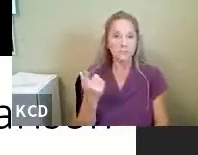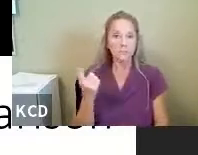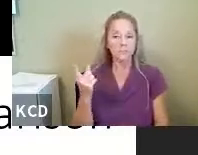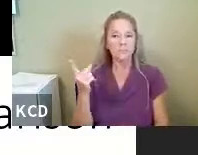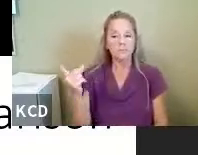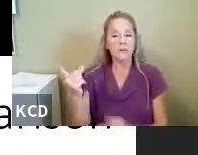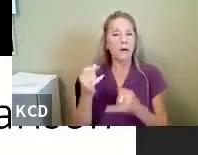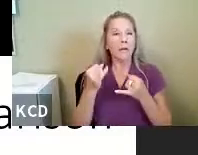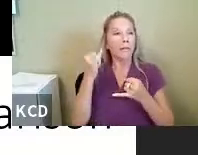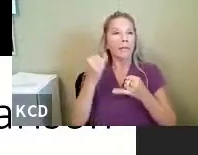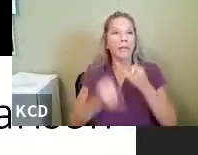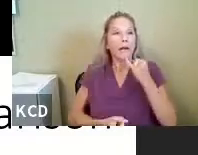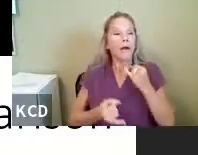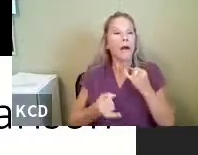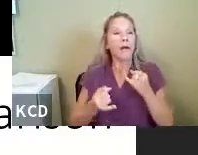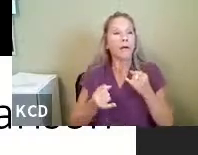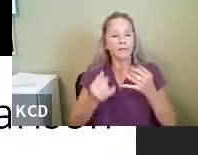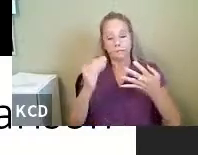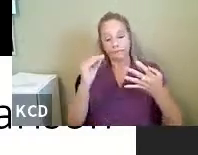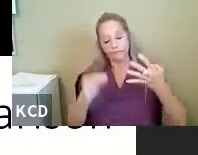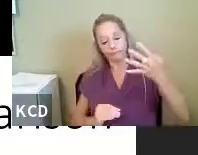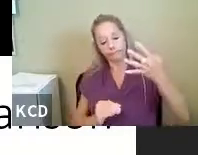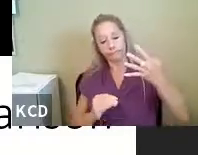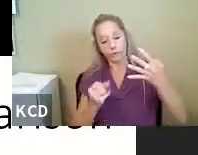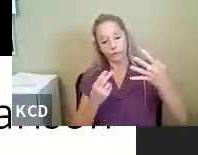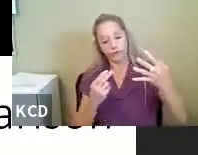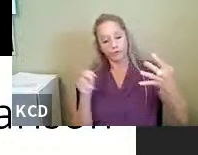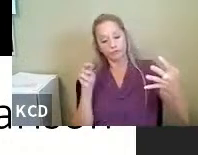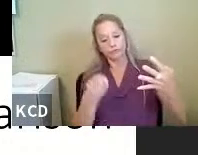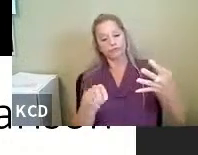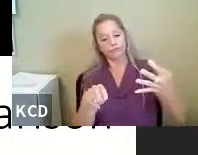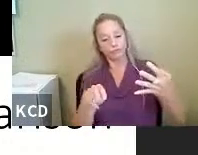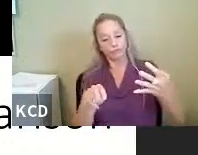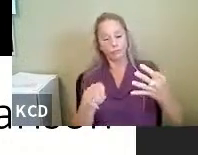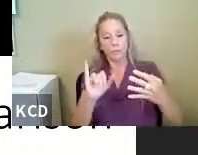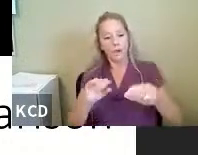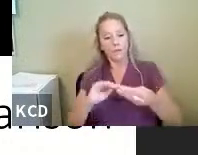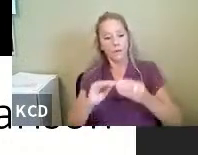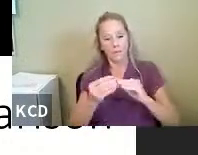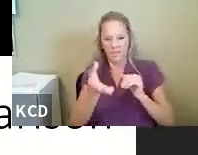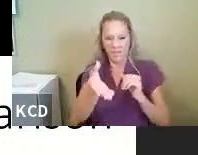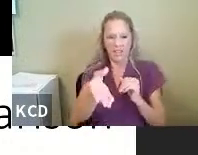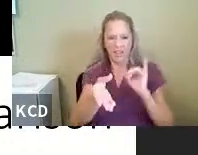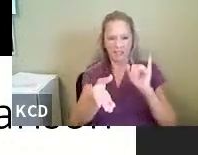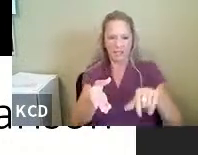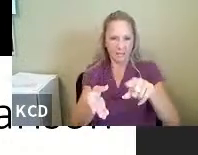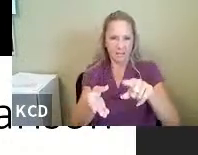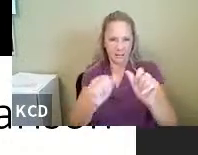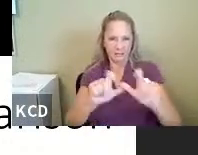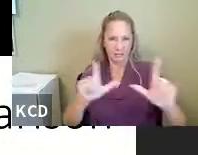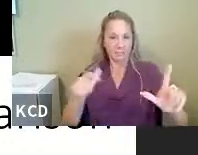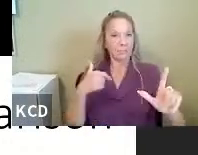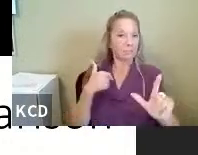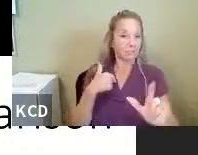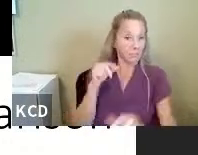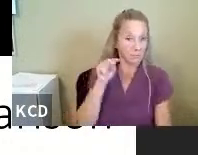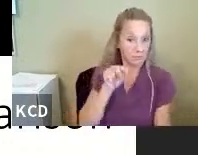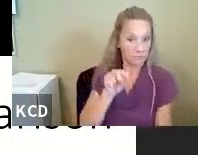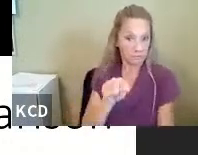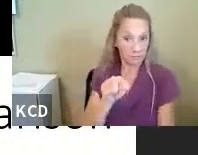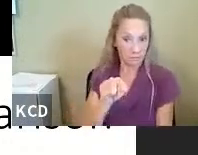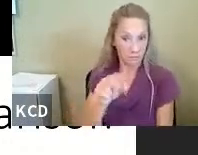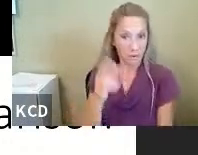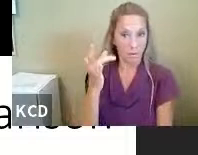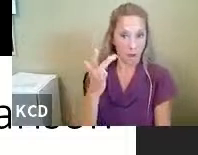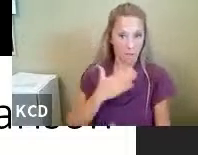looks at, or the least thing that she emphasizes. We're focused on it, and I'm certainly focused on it in my role, because we want to make sure that